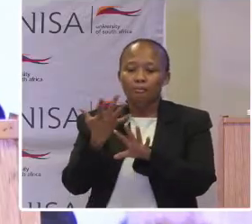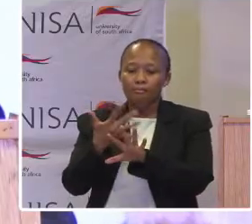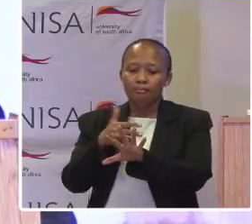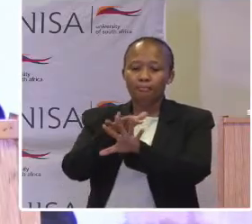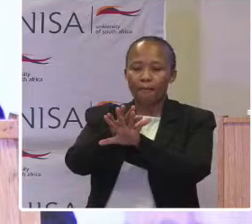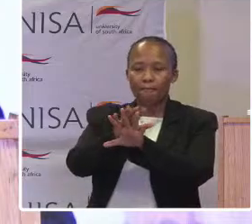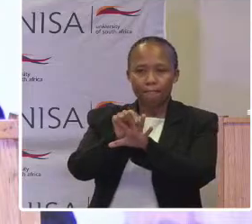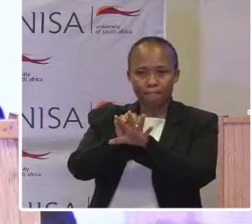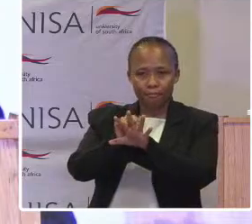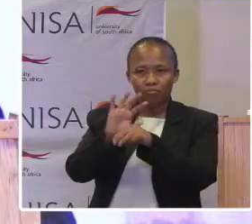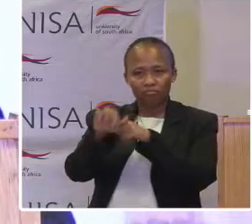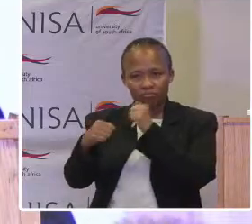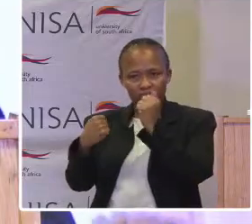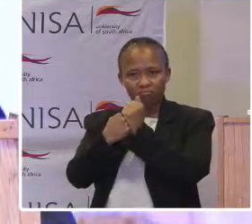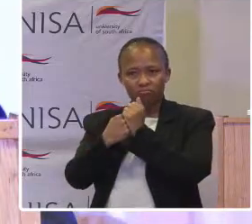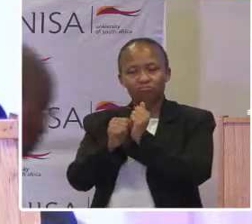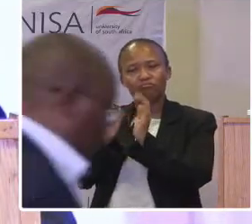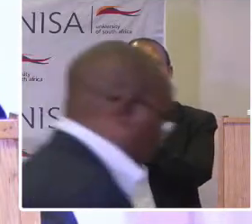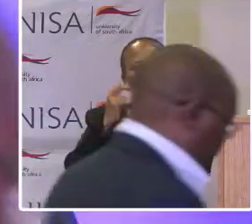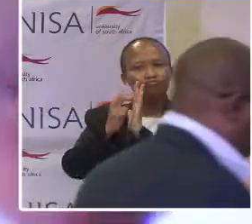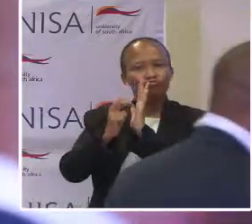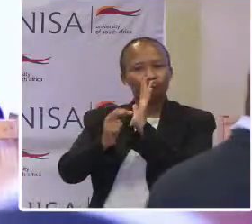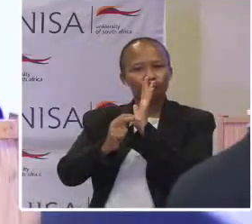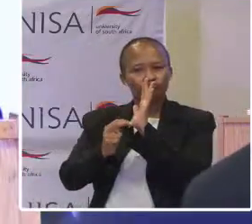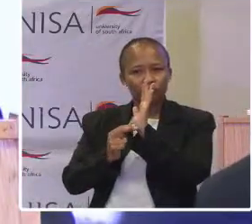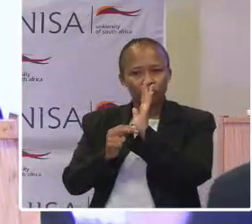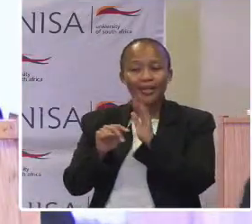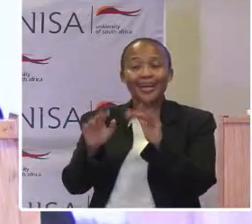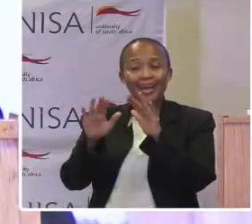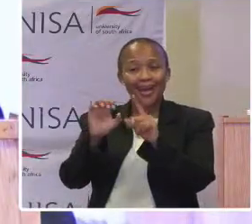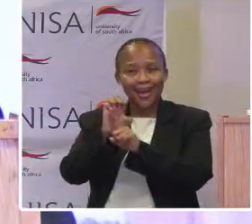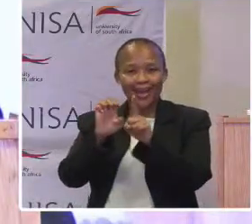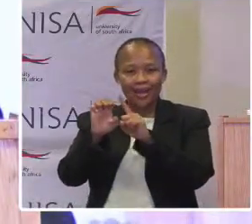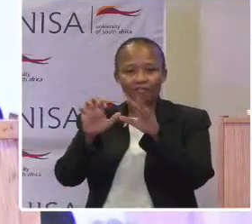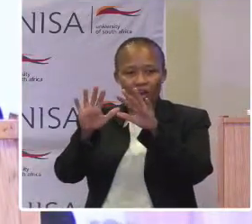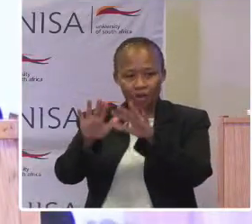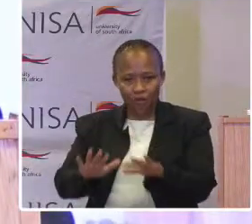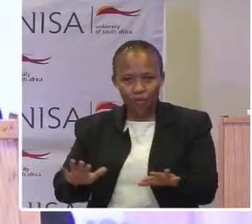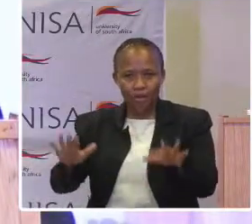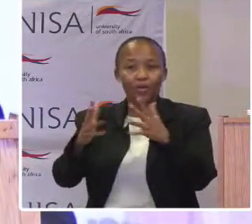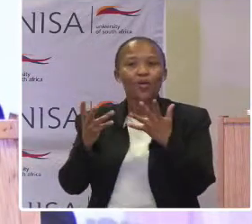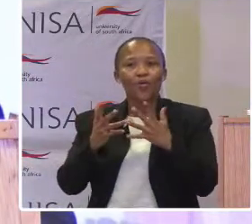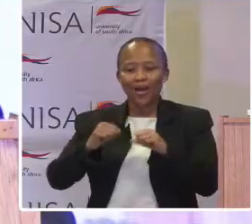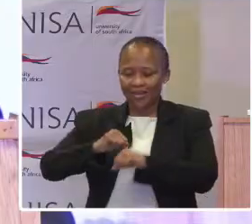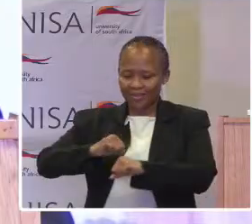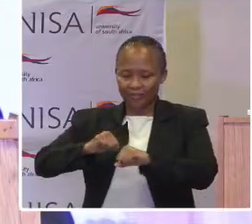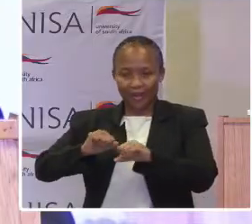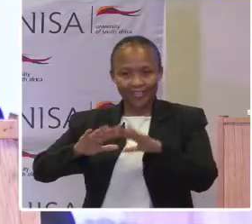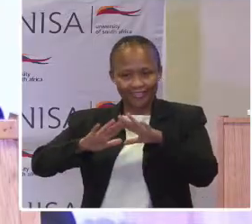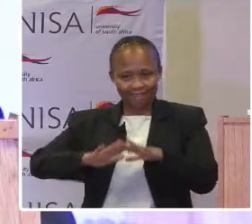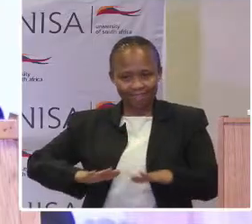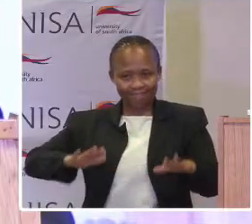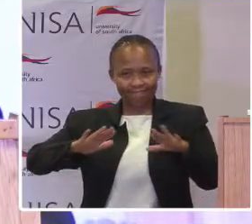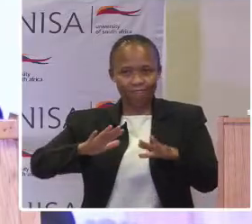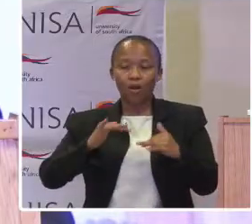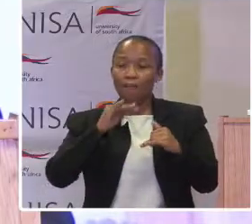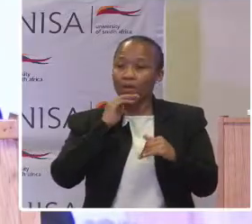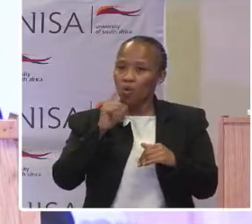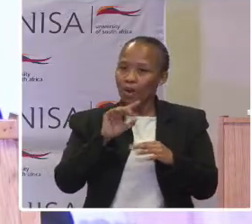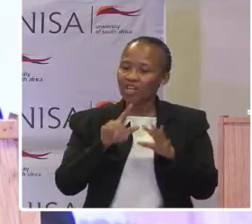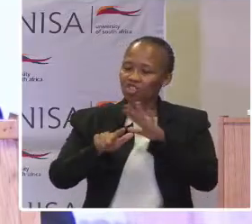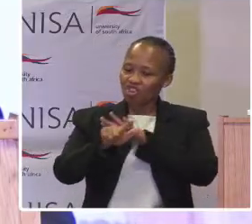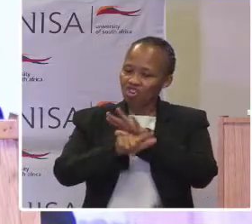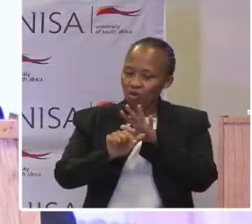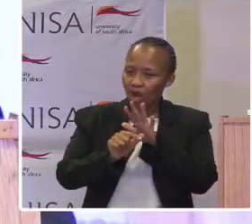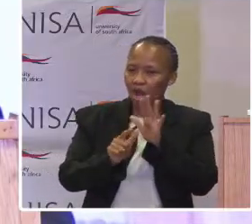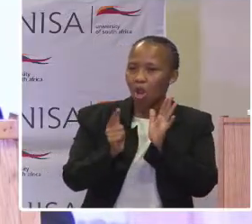supportive regulatory environment to support industrial participation in the space arena in accordance with domestic law and South